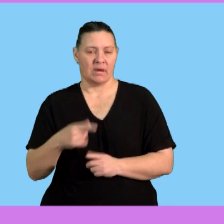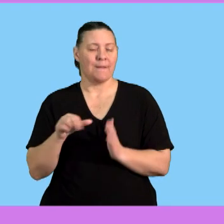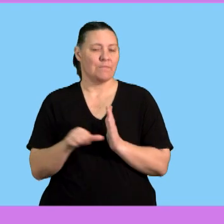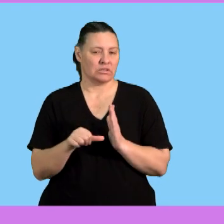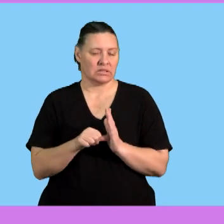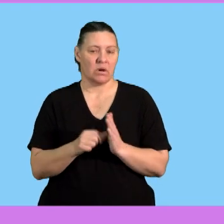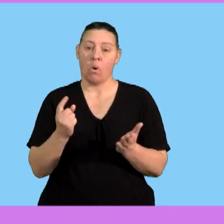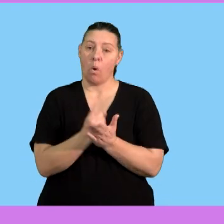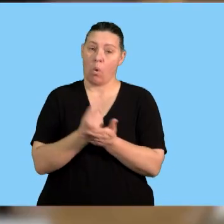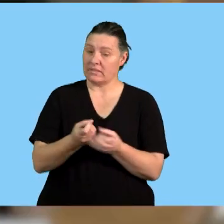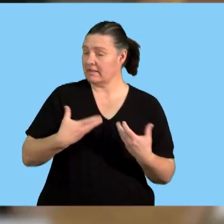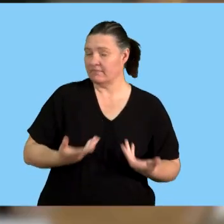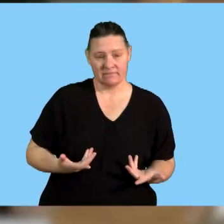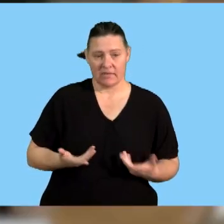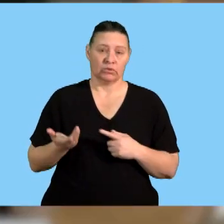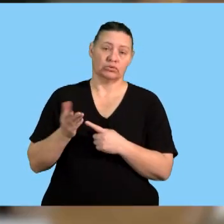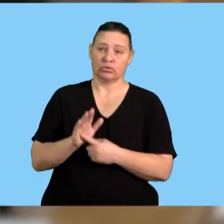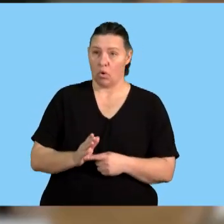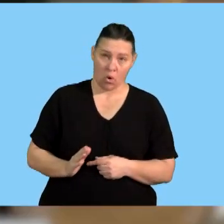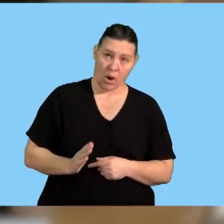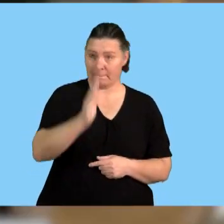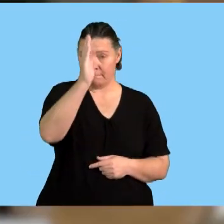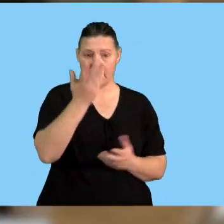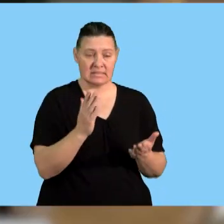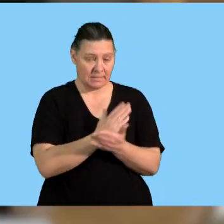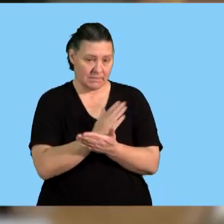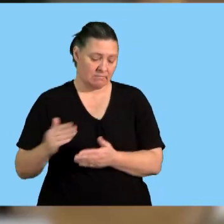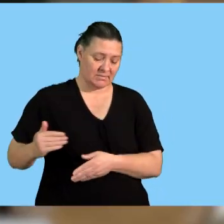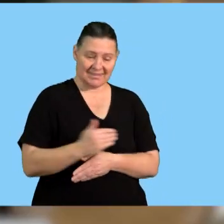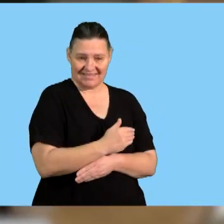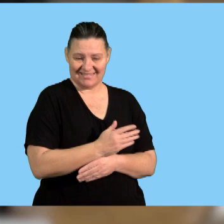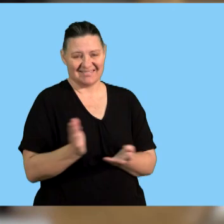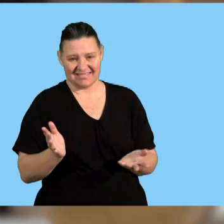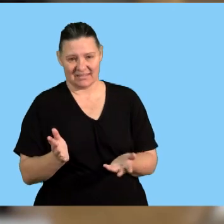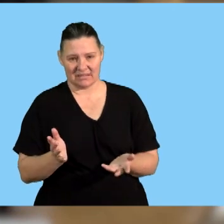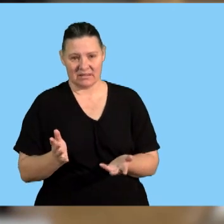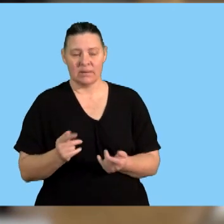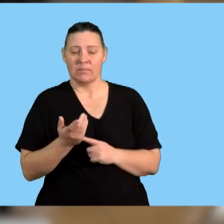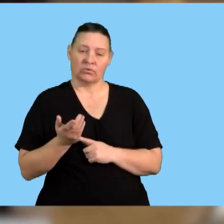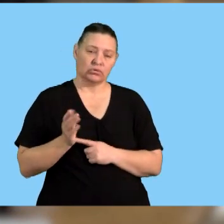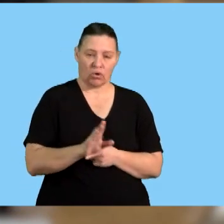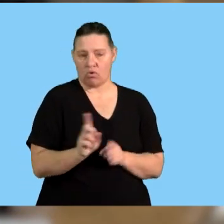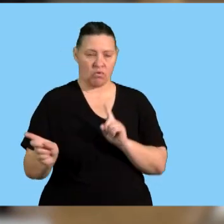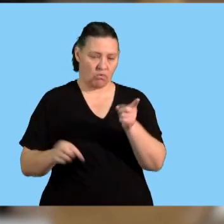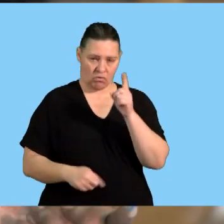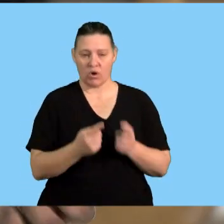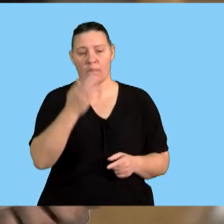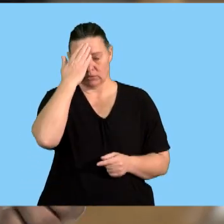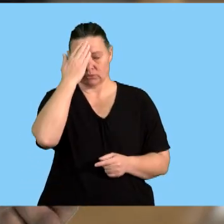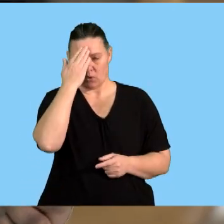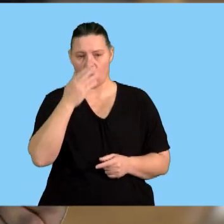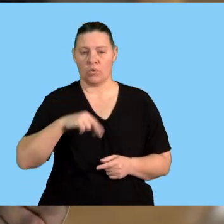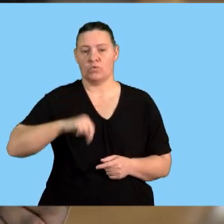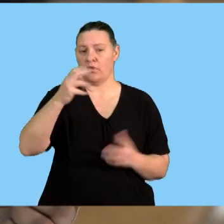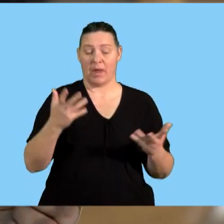because it will not always be given showing looking up or whatever. It can look at any given